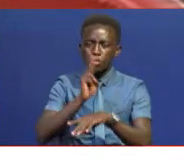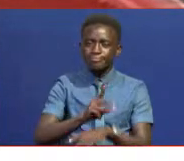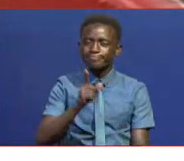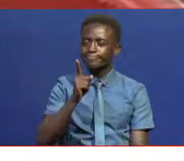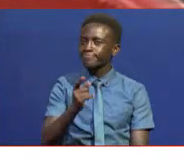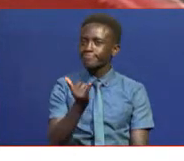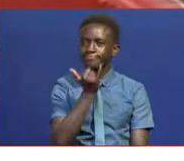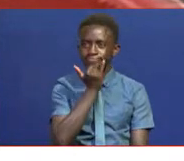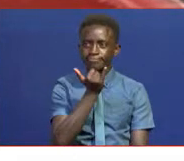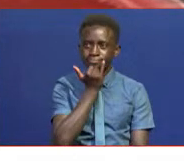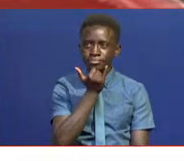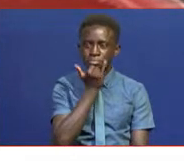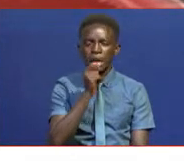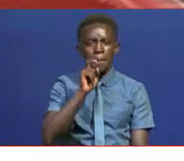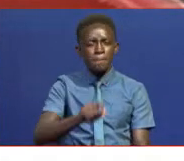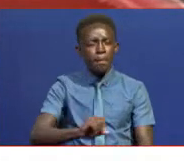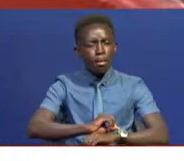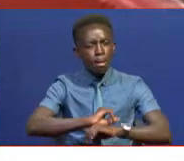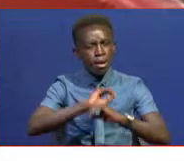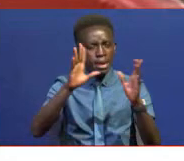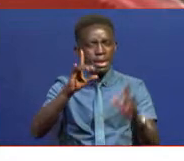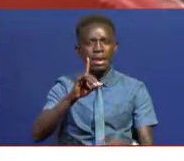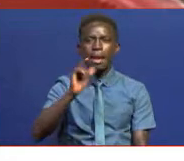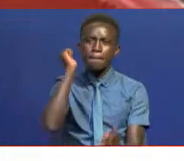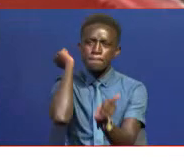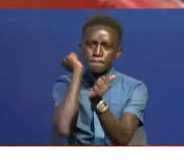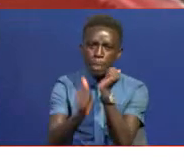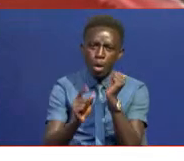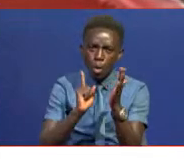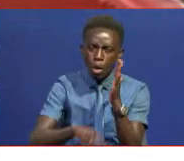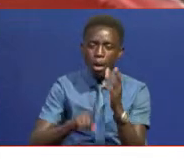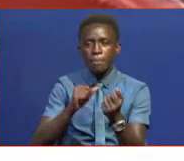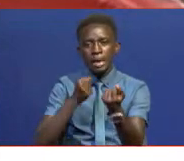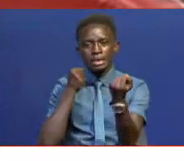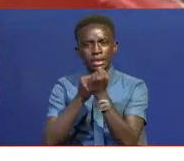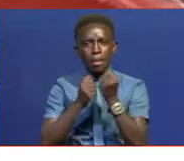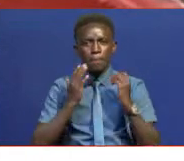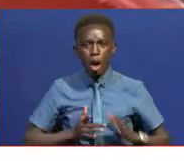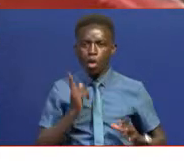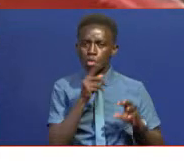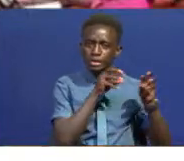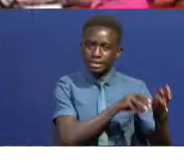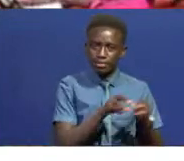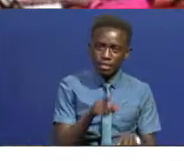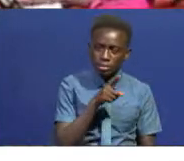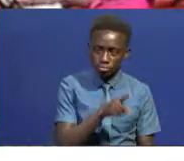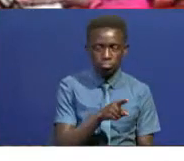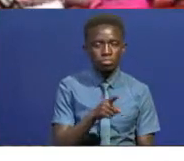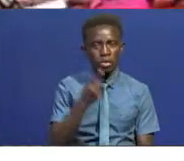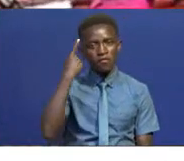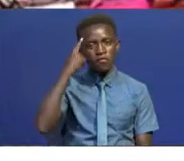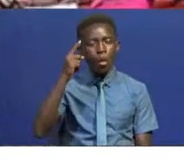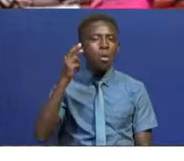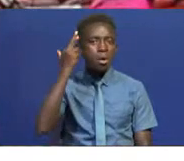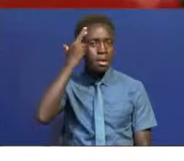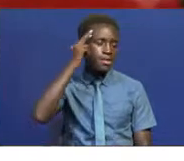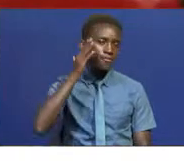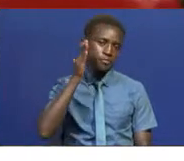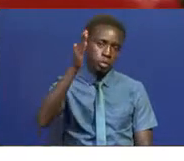clear provisions on penalties, support for victims, and for connected purposes. I've